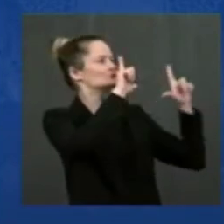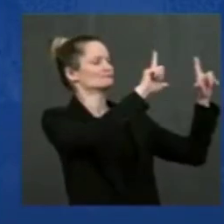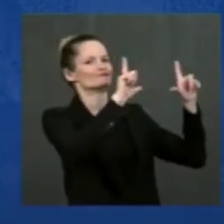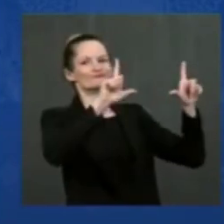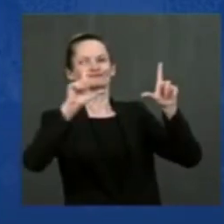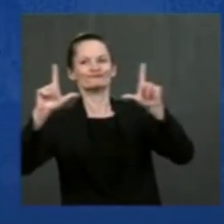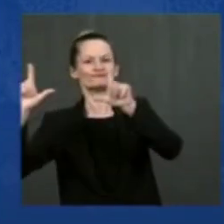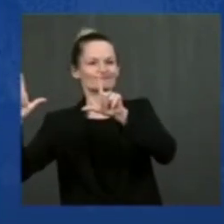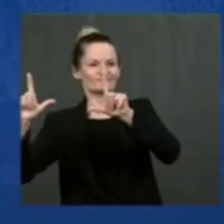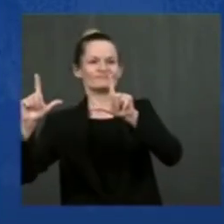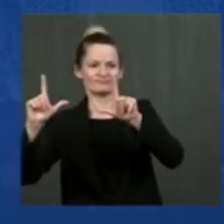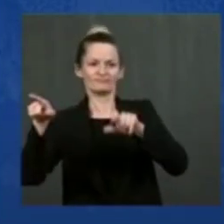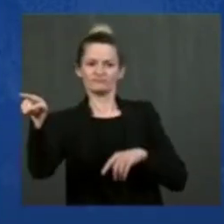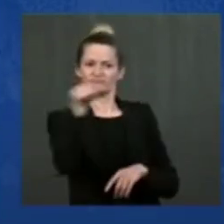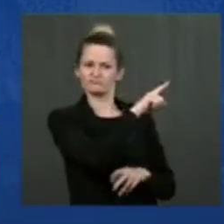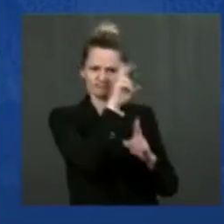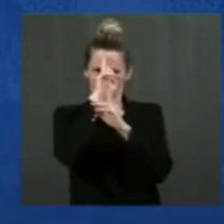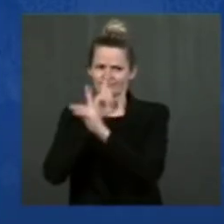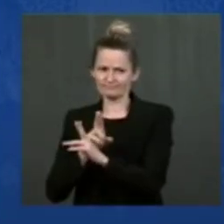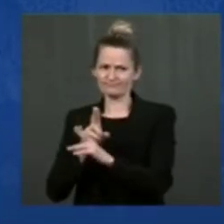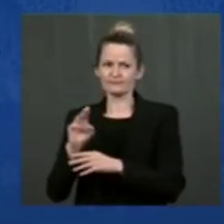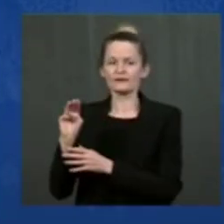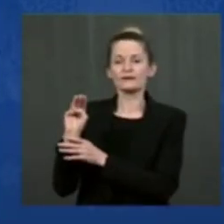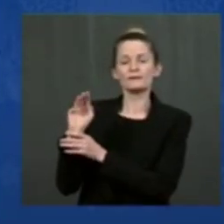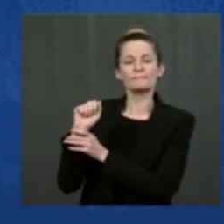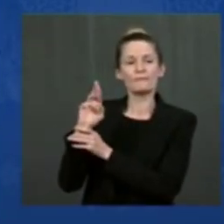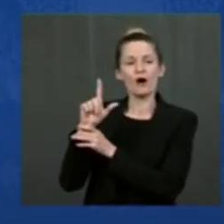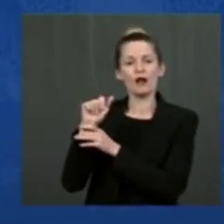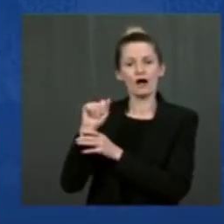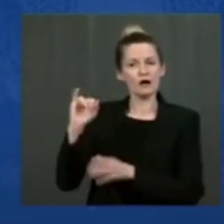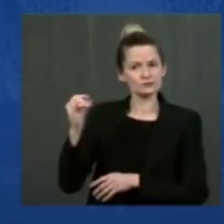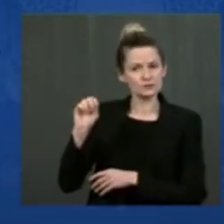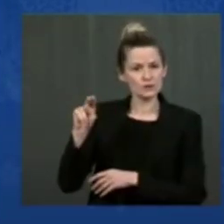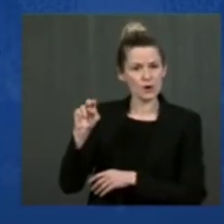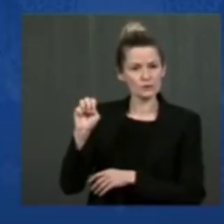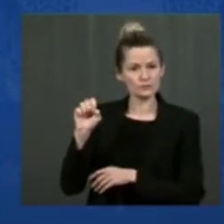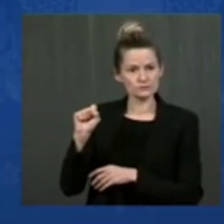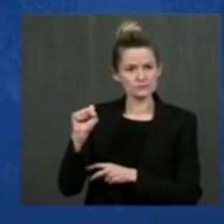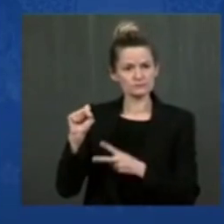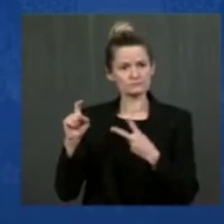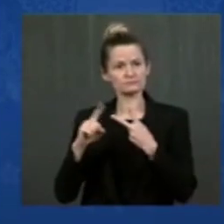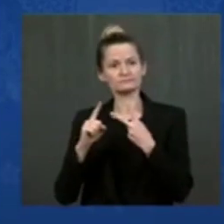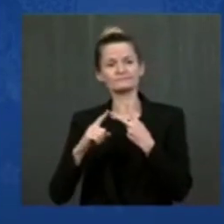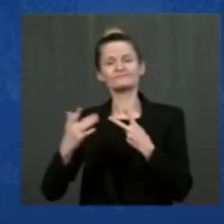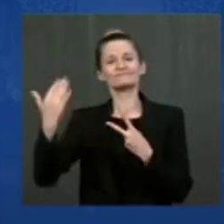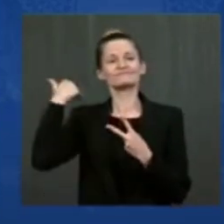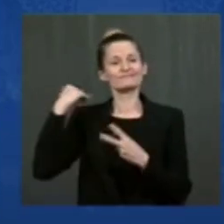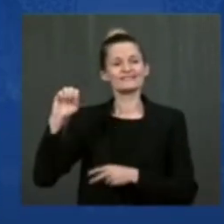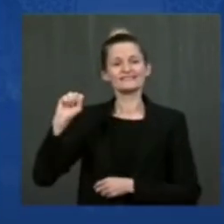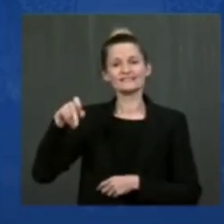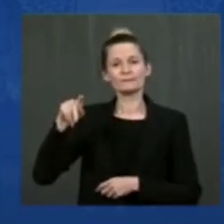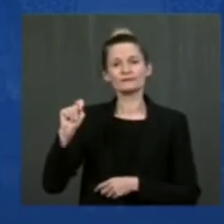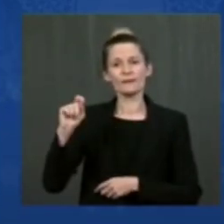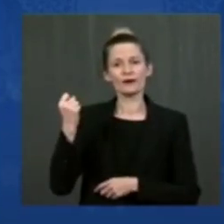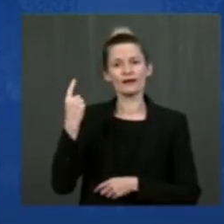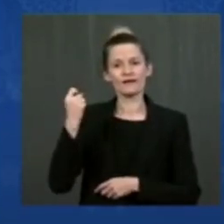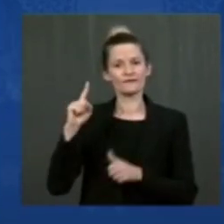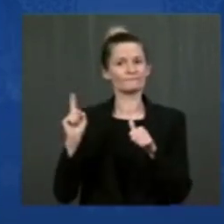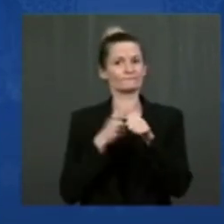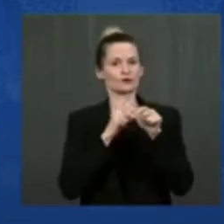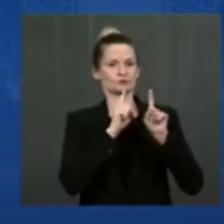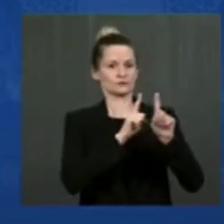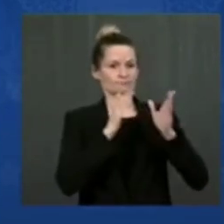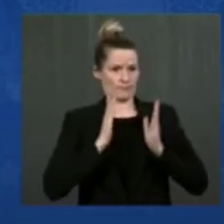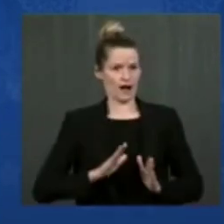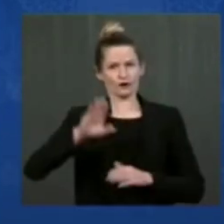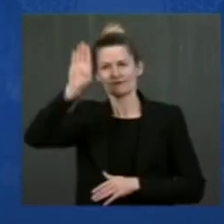legends like the 9/11 first responders that are on that wall. And everyone has a story behind what